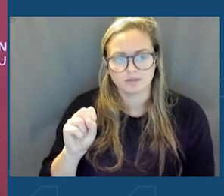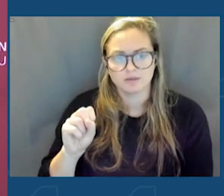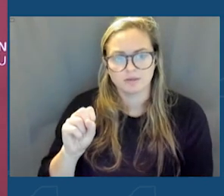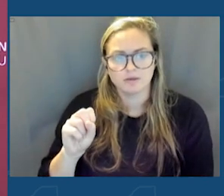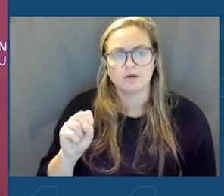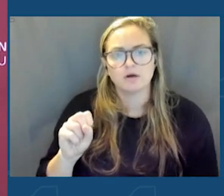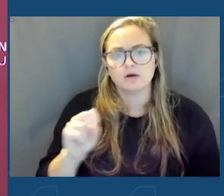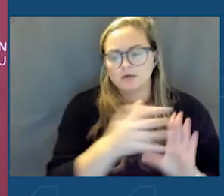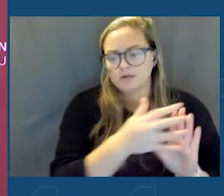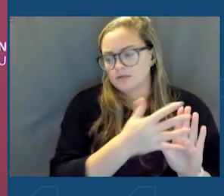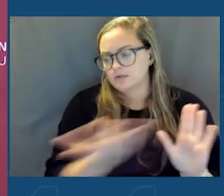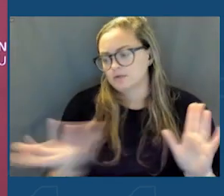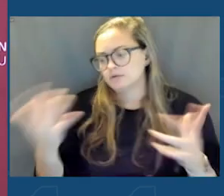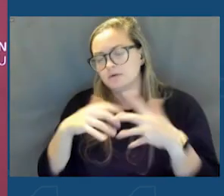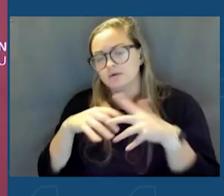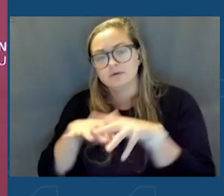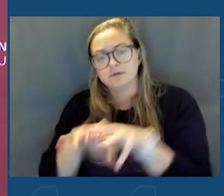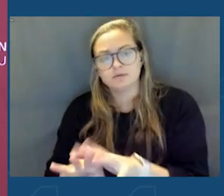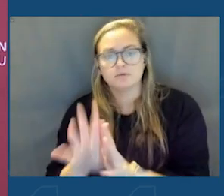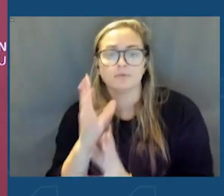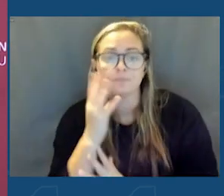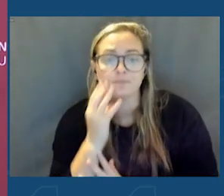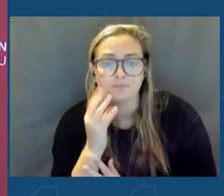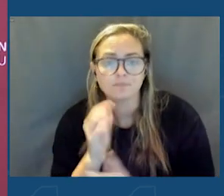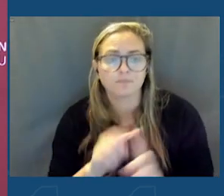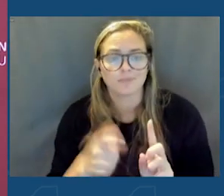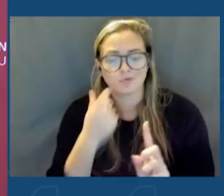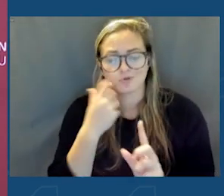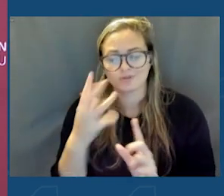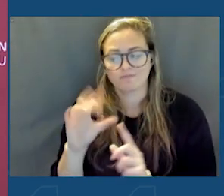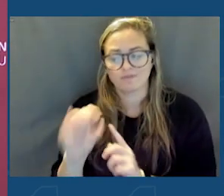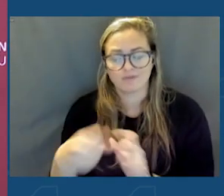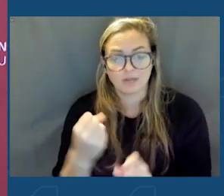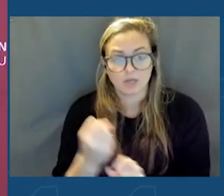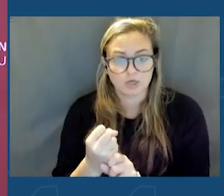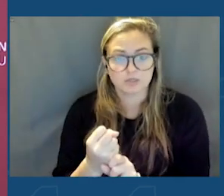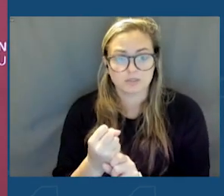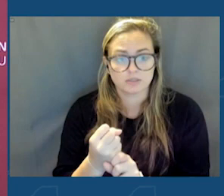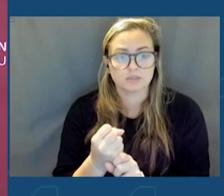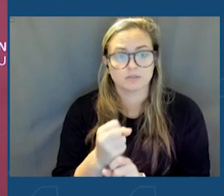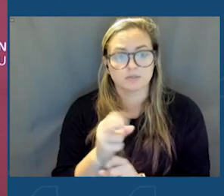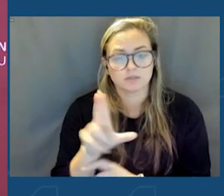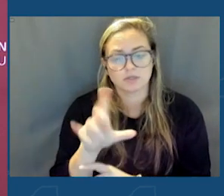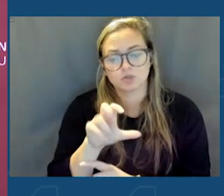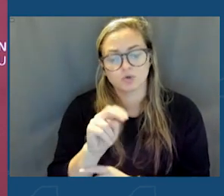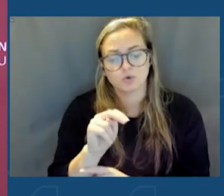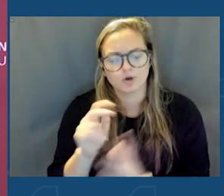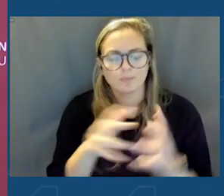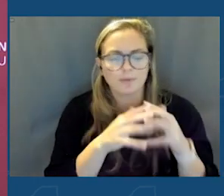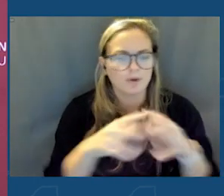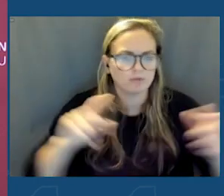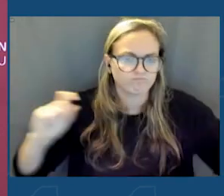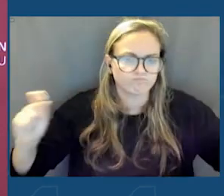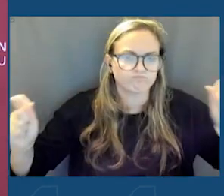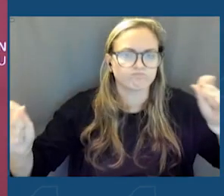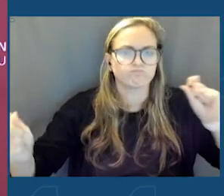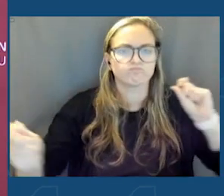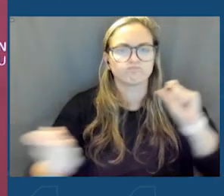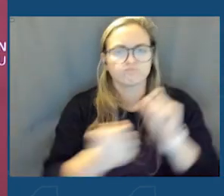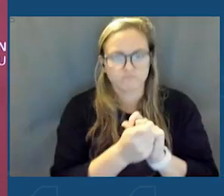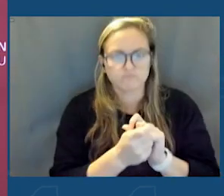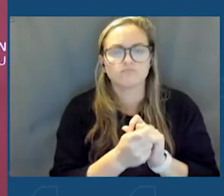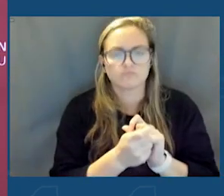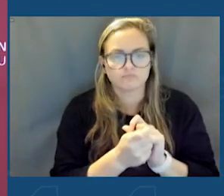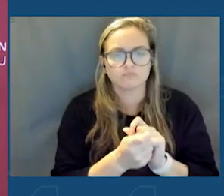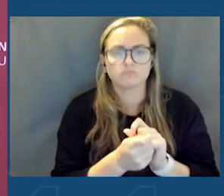cascading into the experiences of the last 50 years as urban America has been transformed. It will